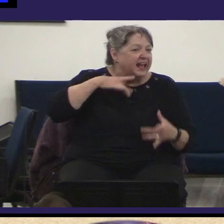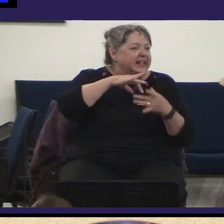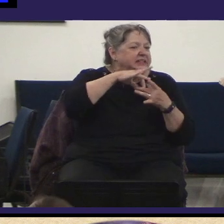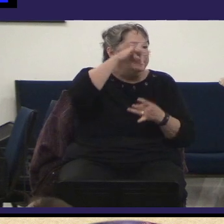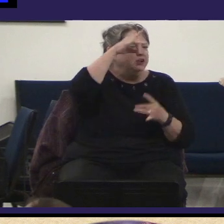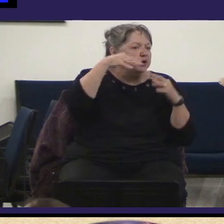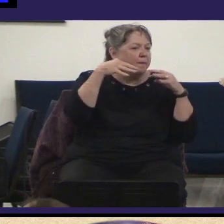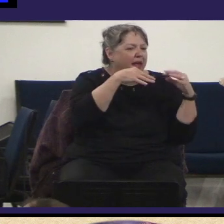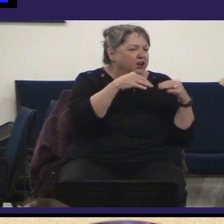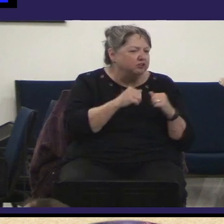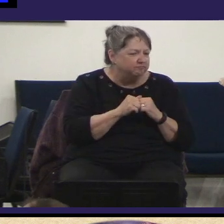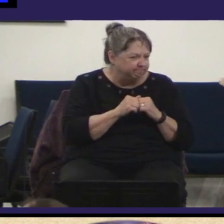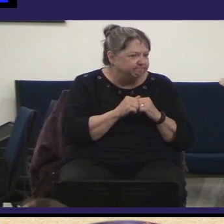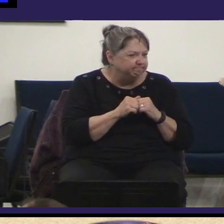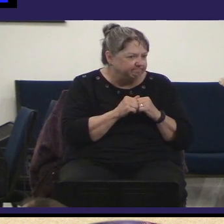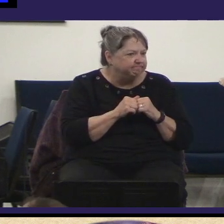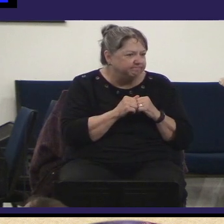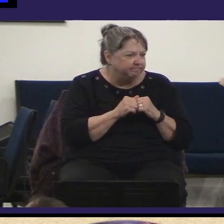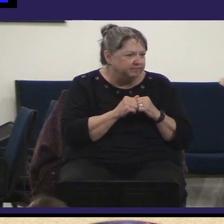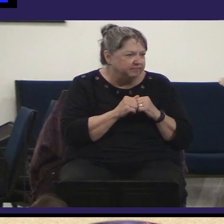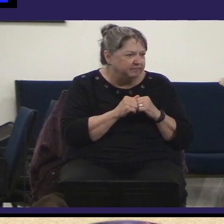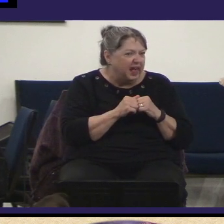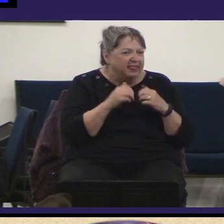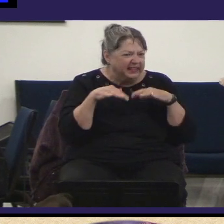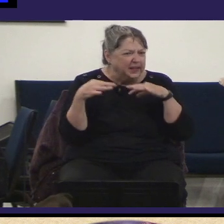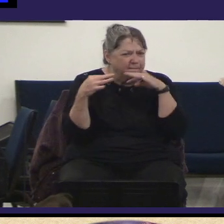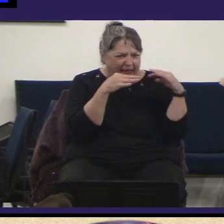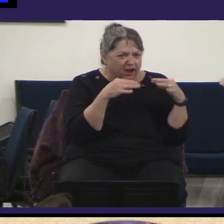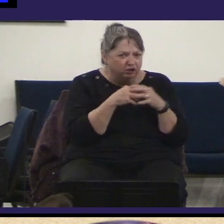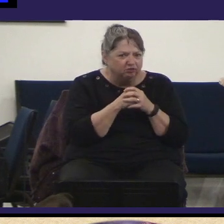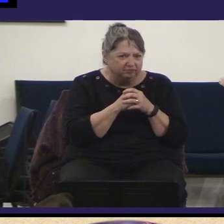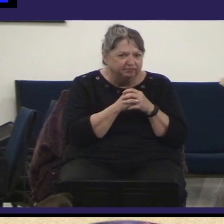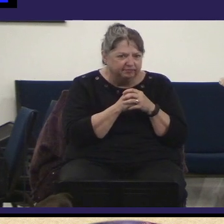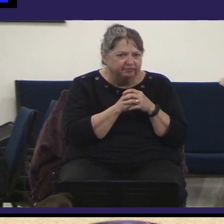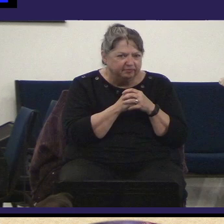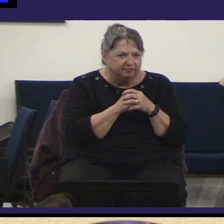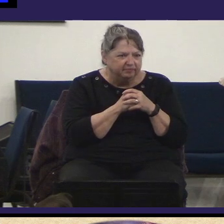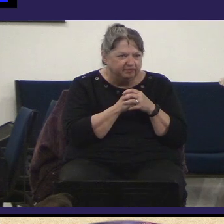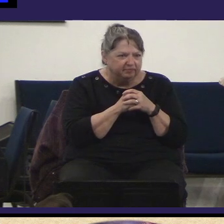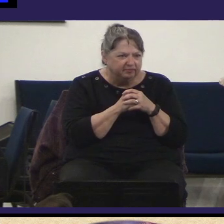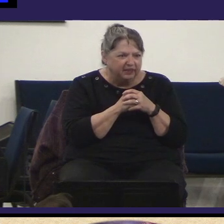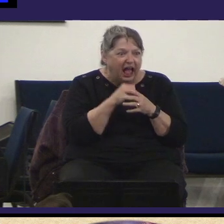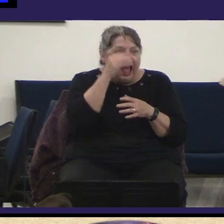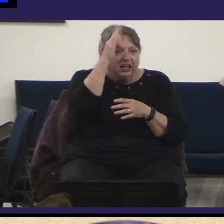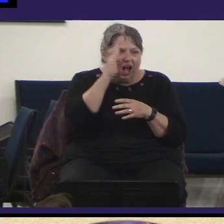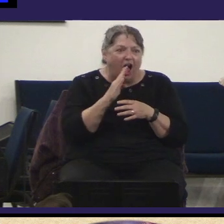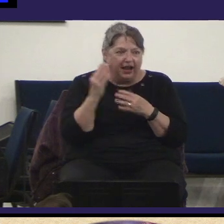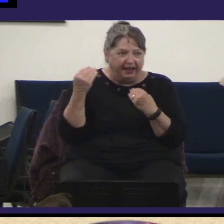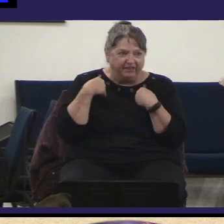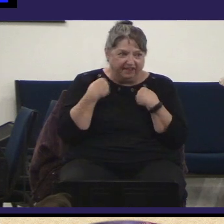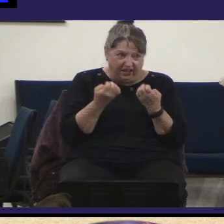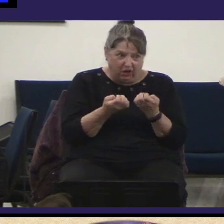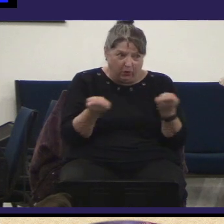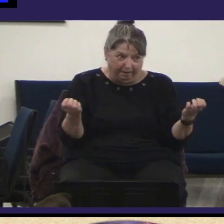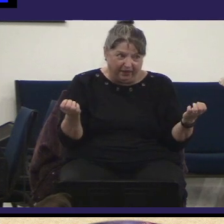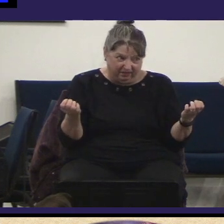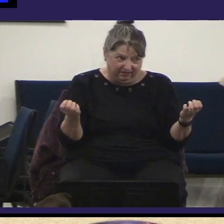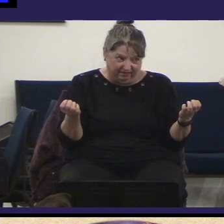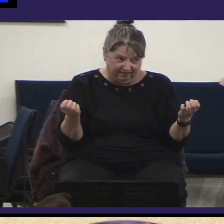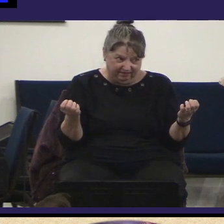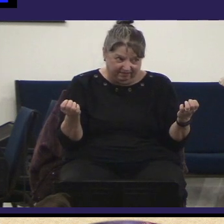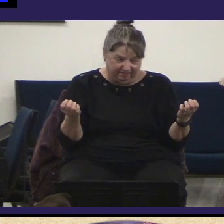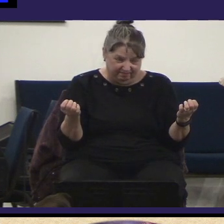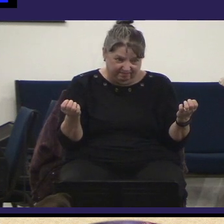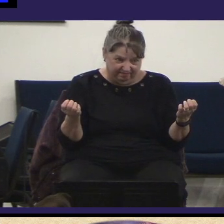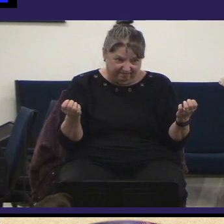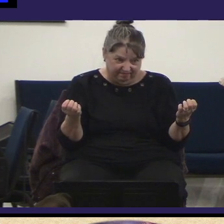is a battle zone. This is a battle zone, and God has provided the equipment for you and